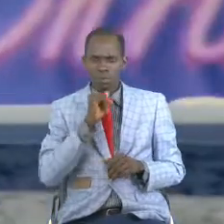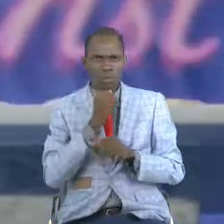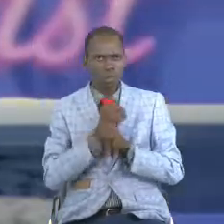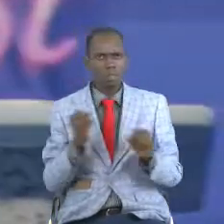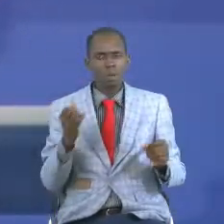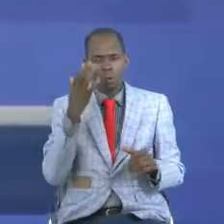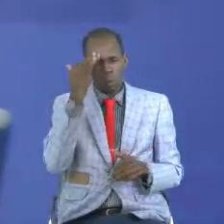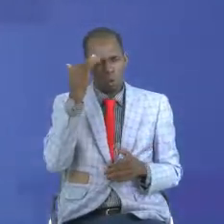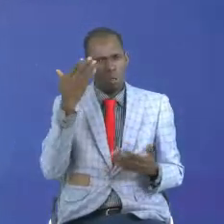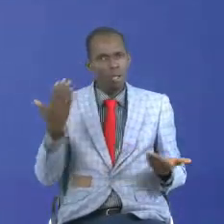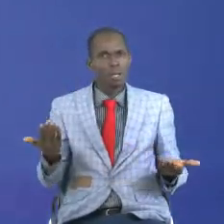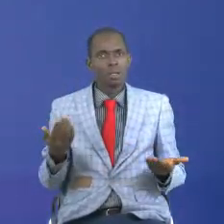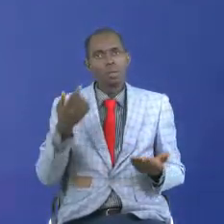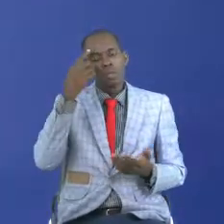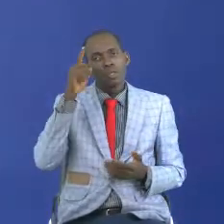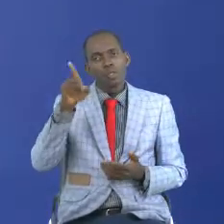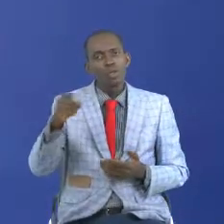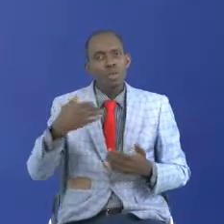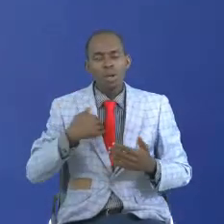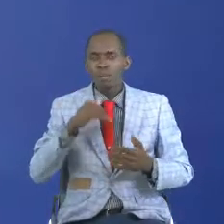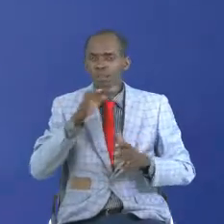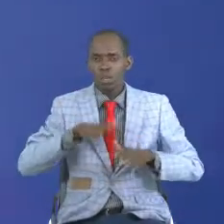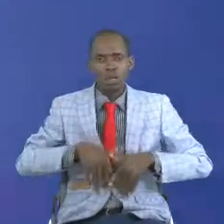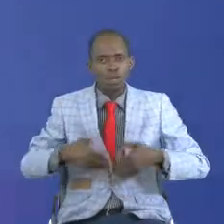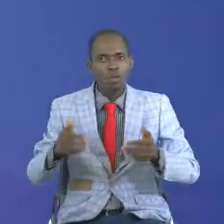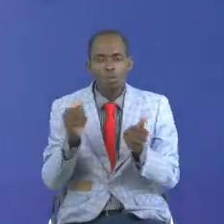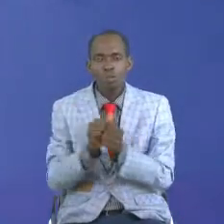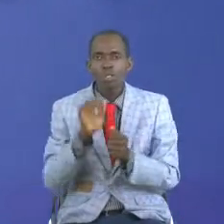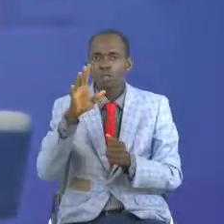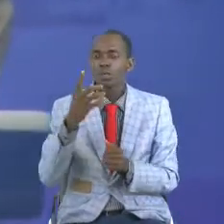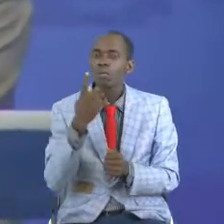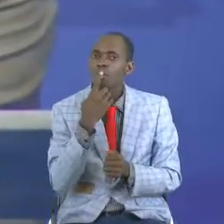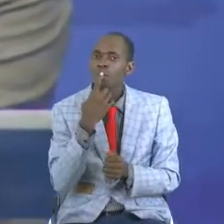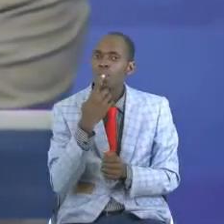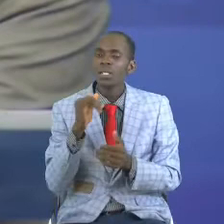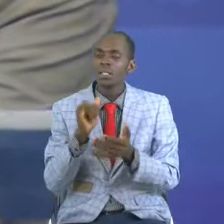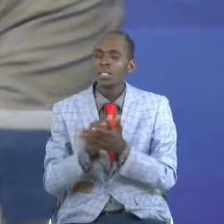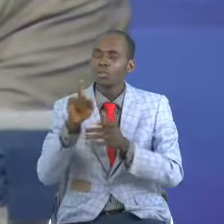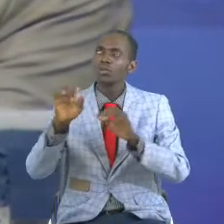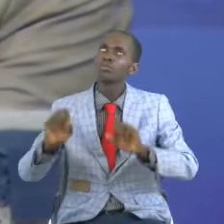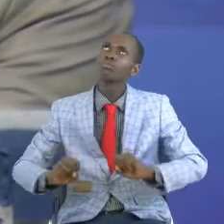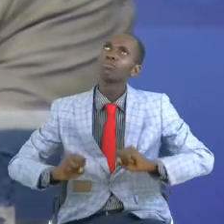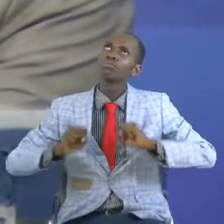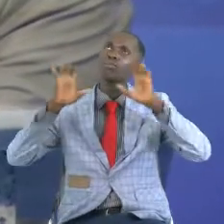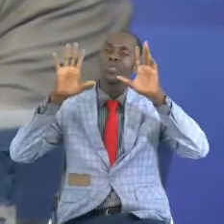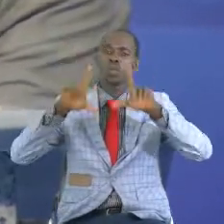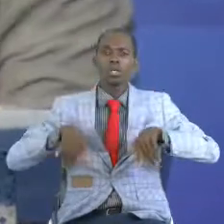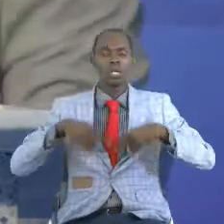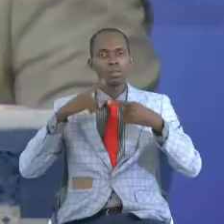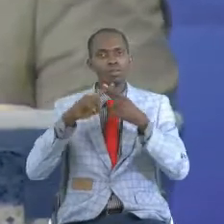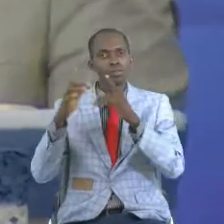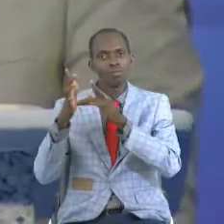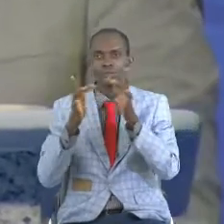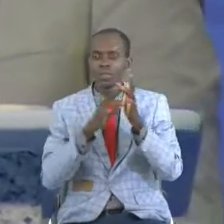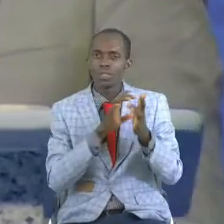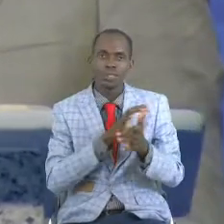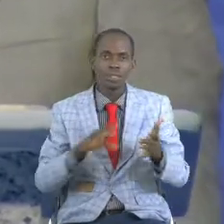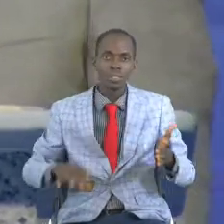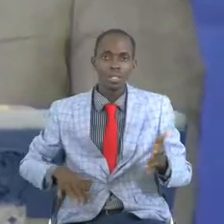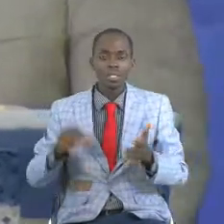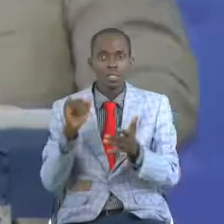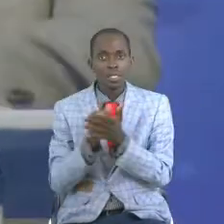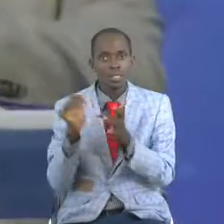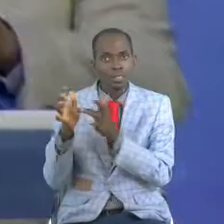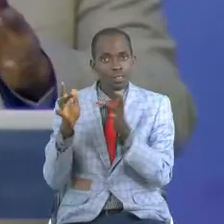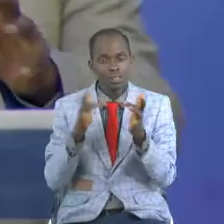not confessed with your mouth that you hand over your life to Jesus Christ, that Jesus is